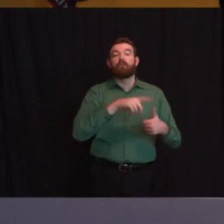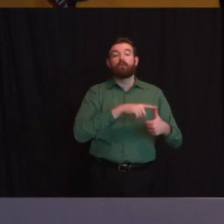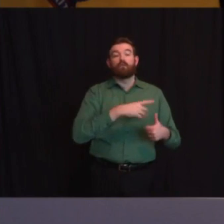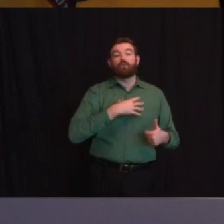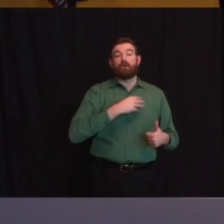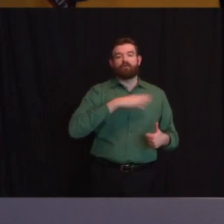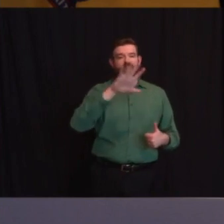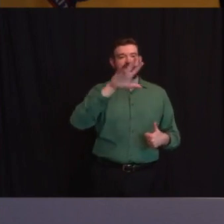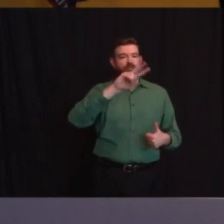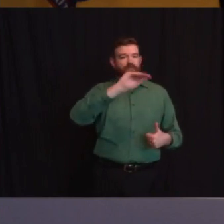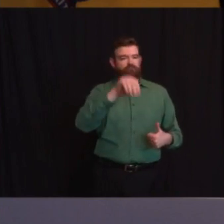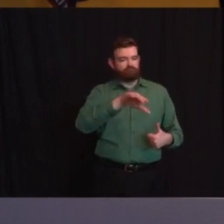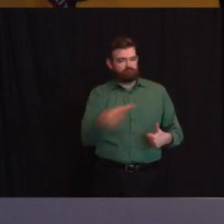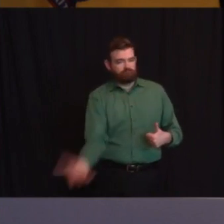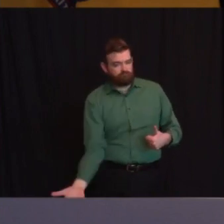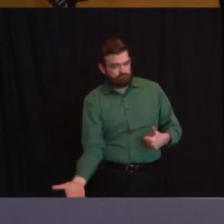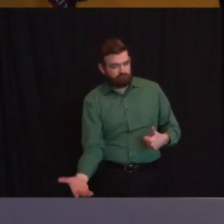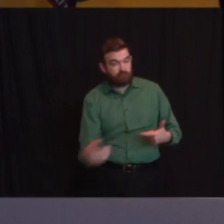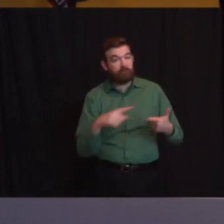52.4%, black,